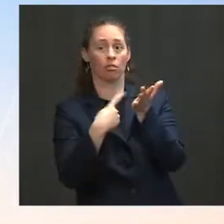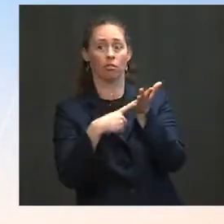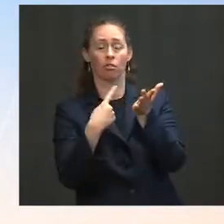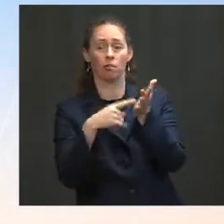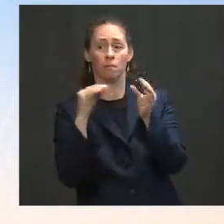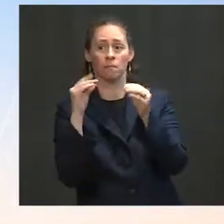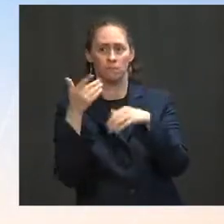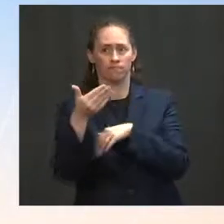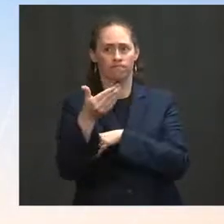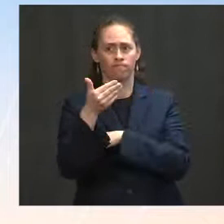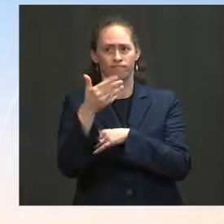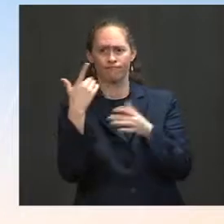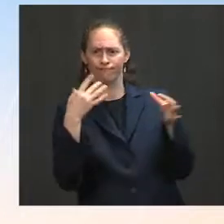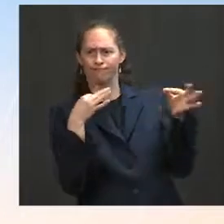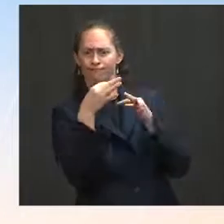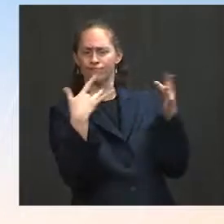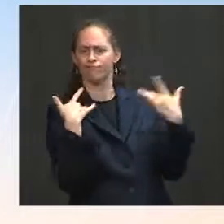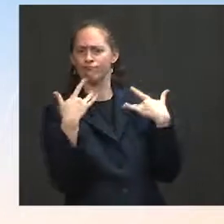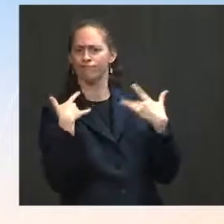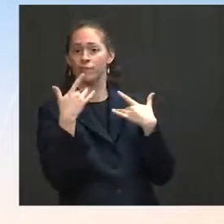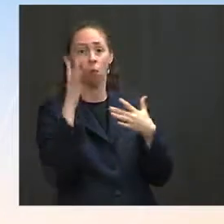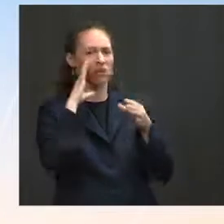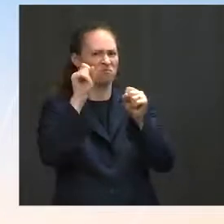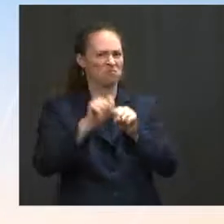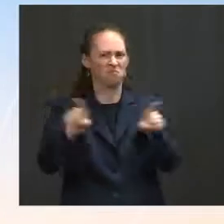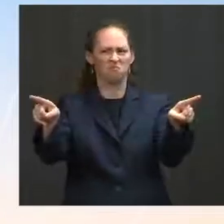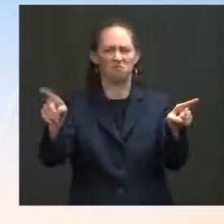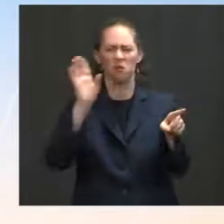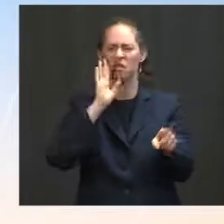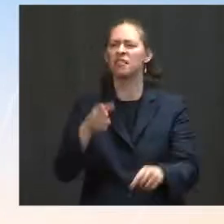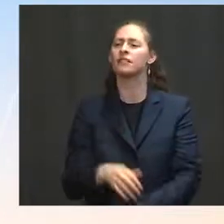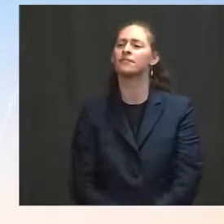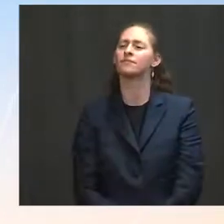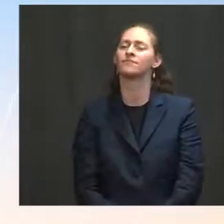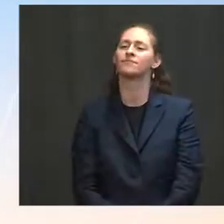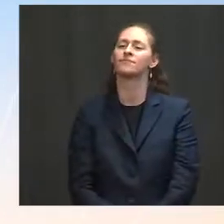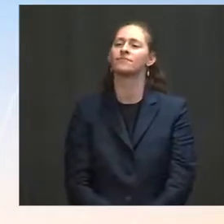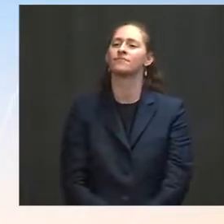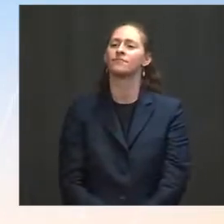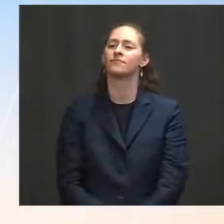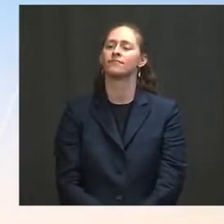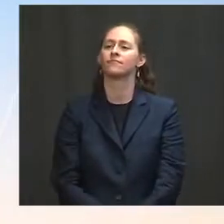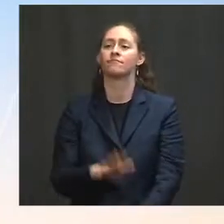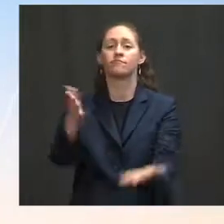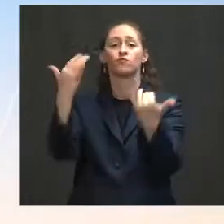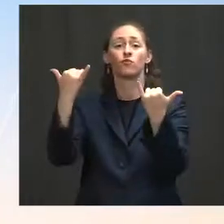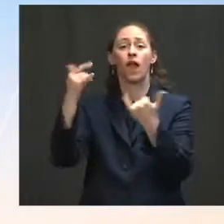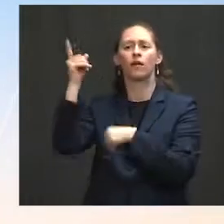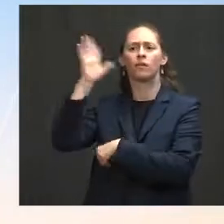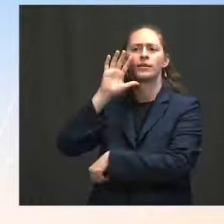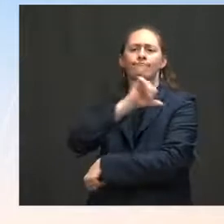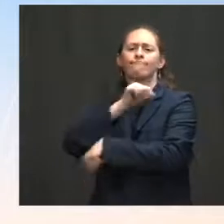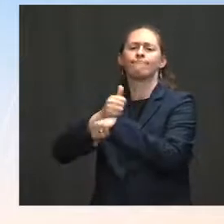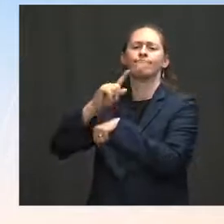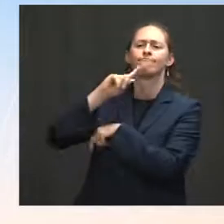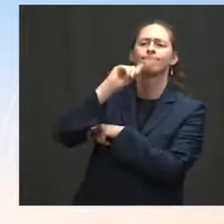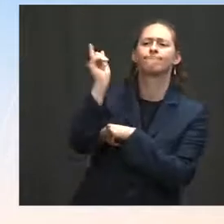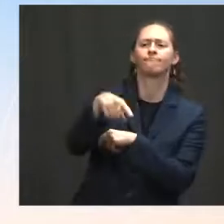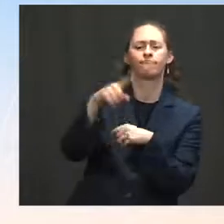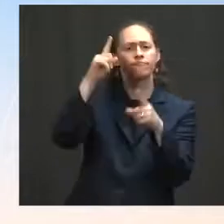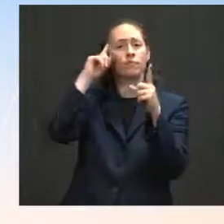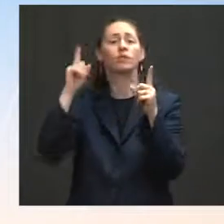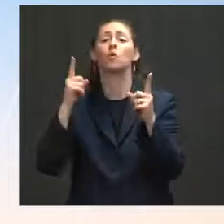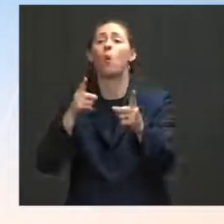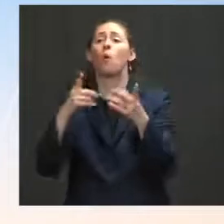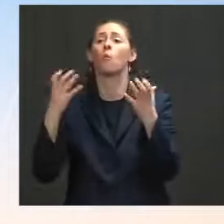the President will sign an executive order that will direct a historic whole-of-government effort to promote competition in the American economy. This effort has three